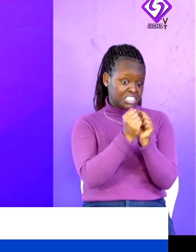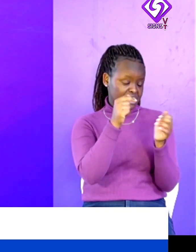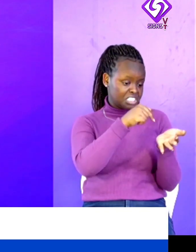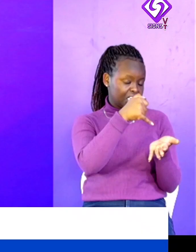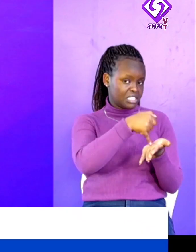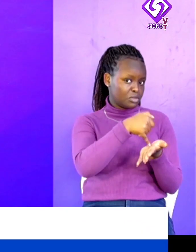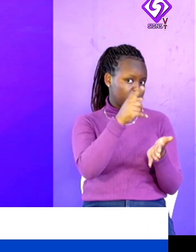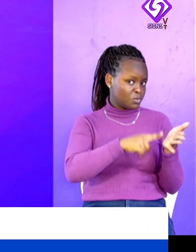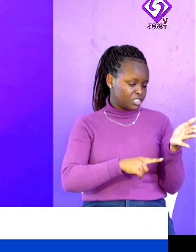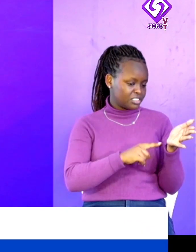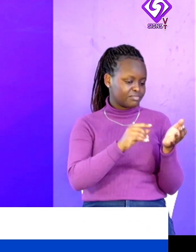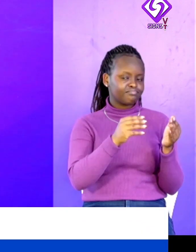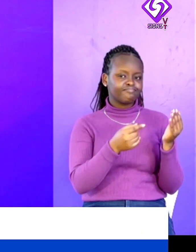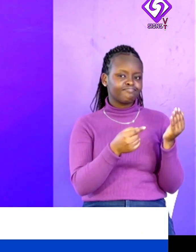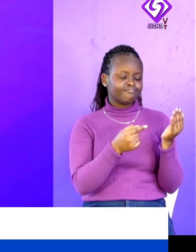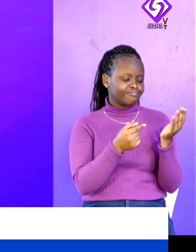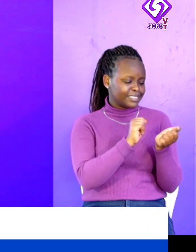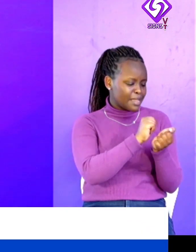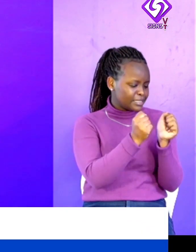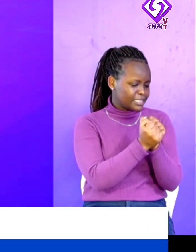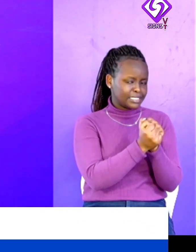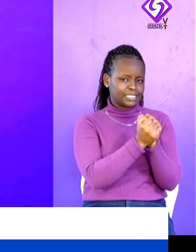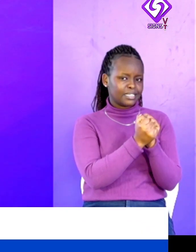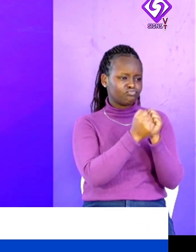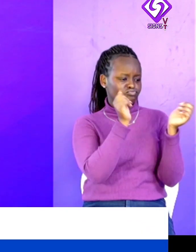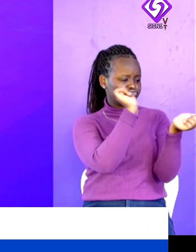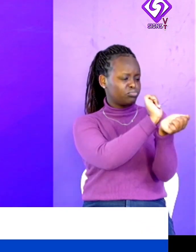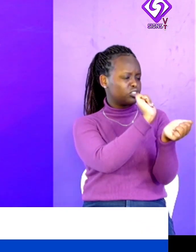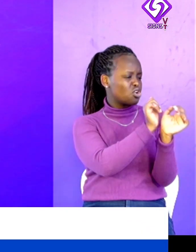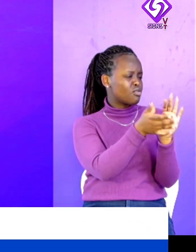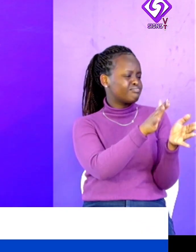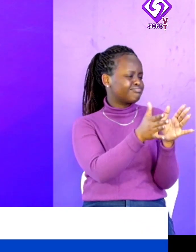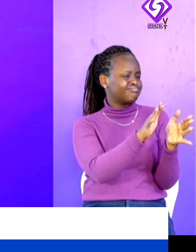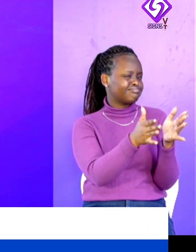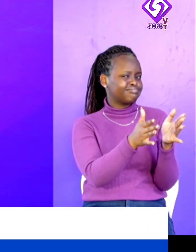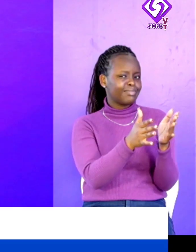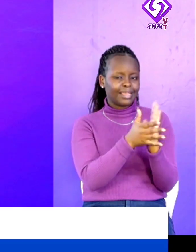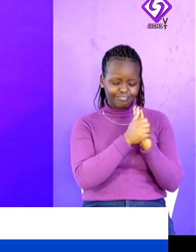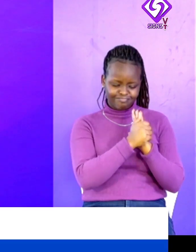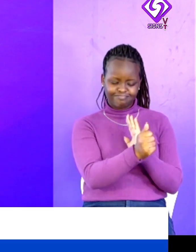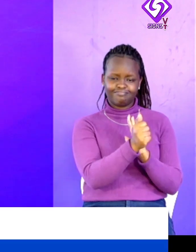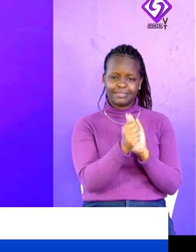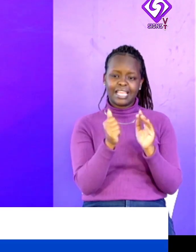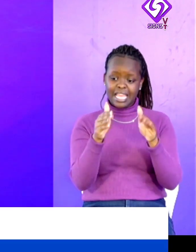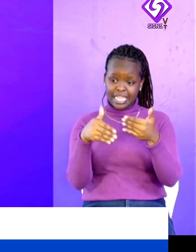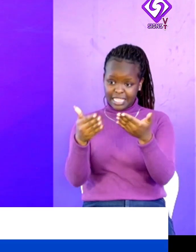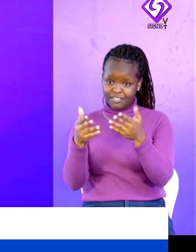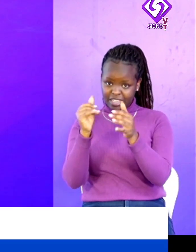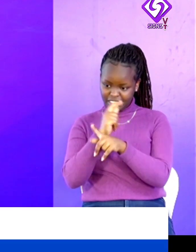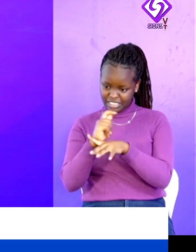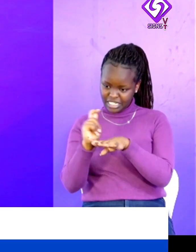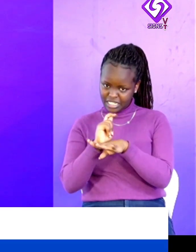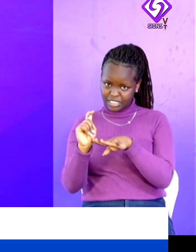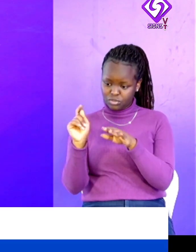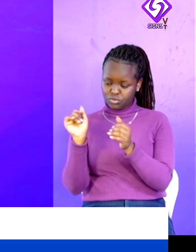facilities, improving living conditions, and providing inmates with vocational and life skills training to